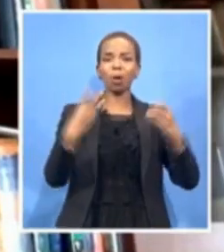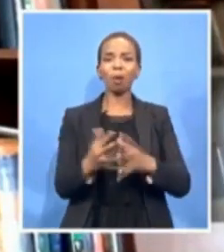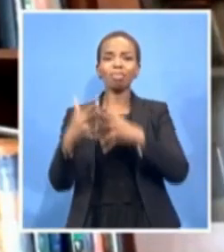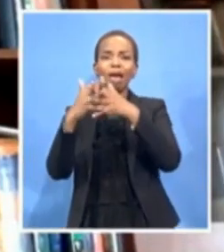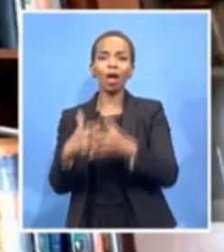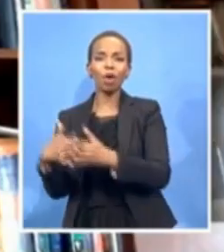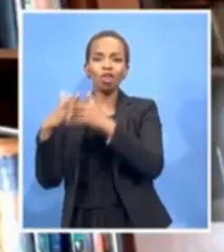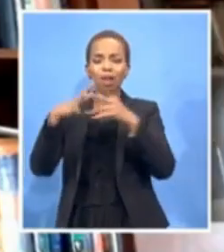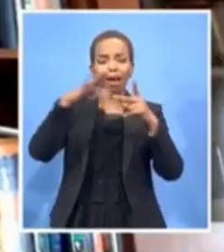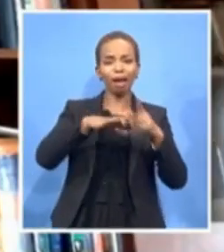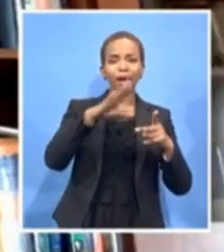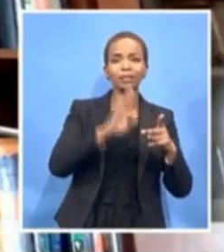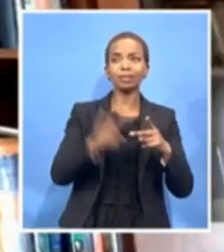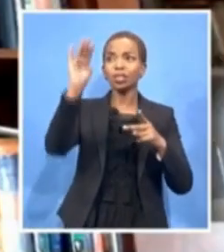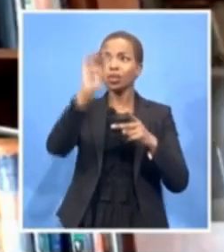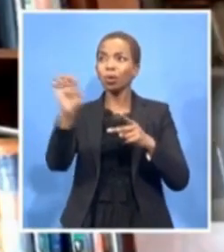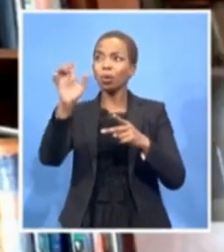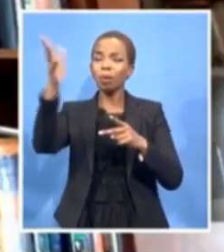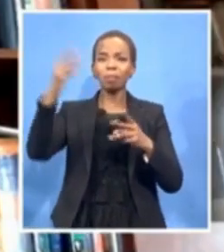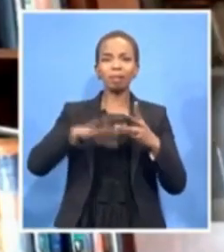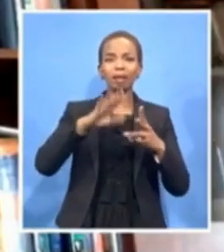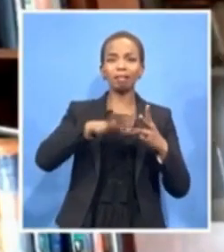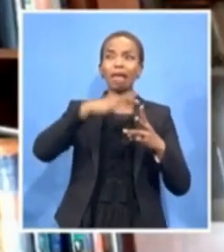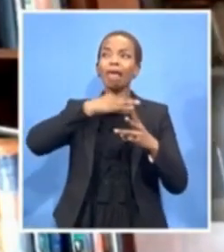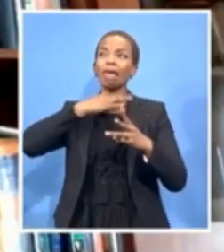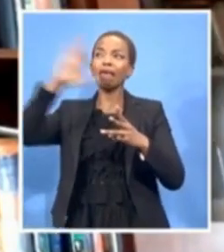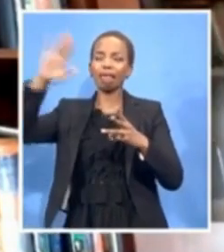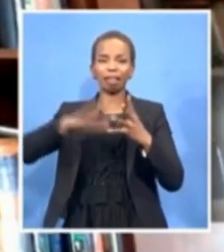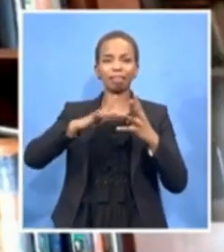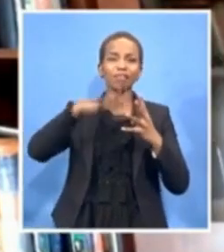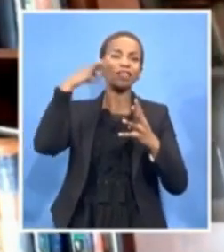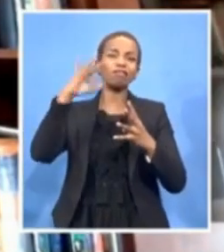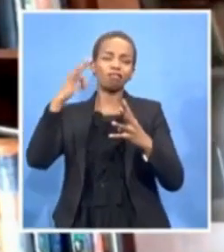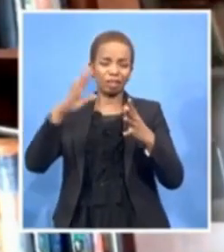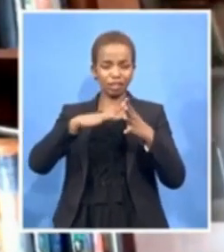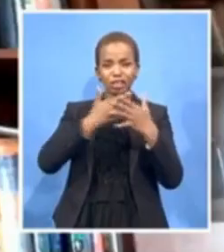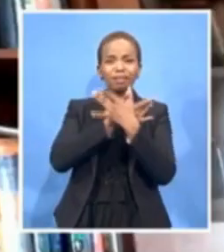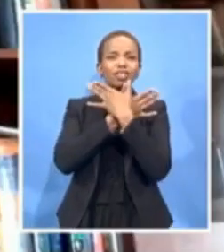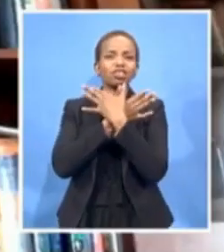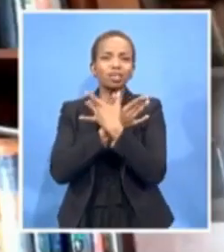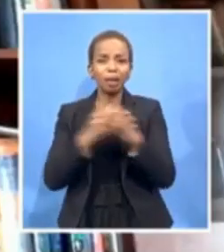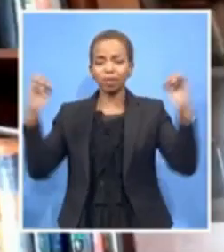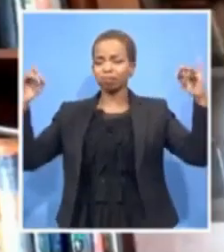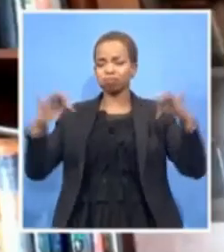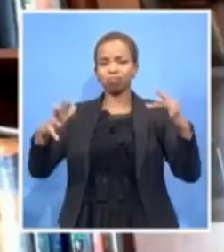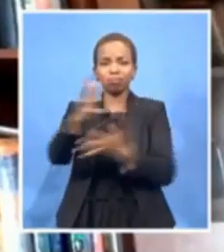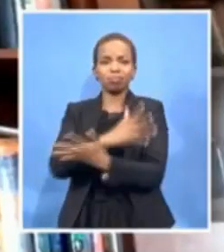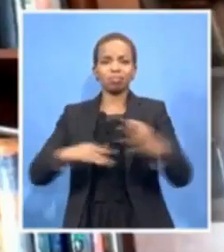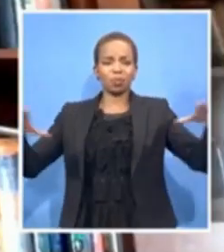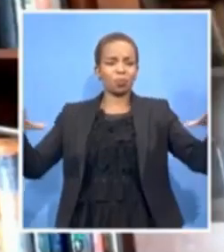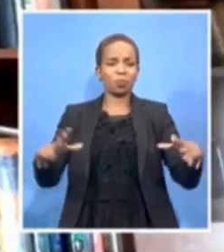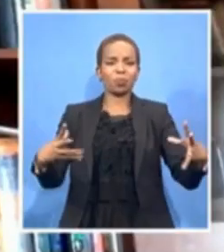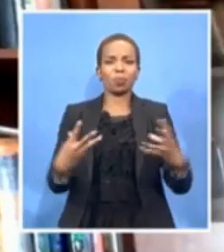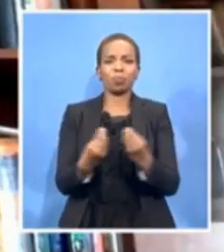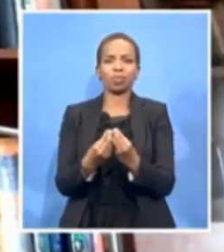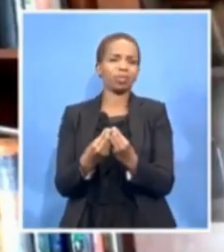English stock, or the French stock, or the German stock. We would not be at the dinner table being humiliated by the